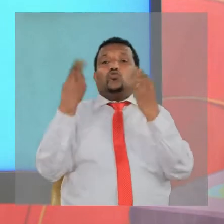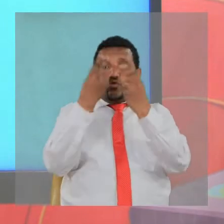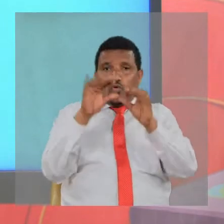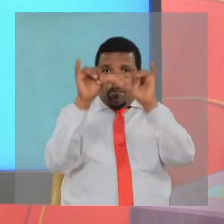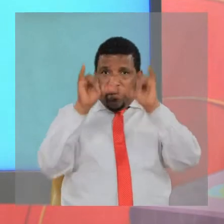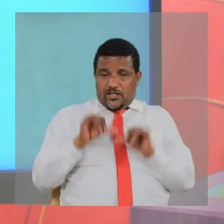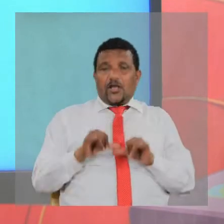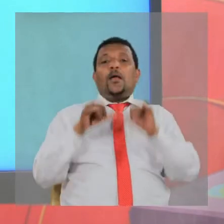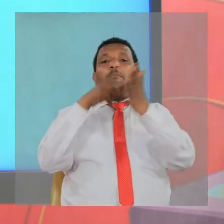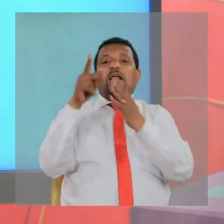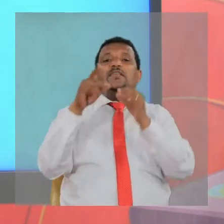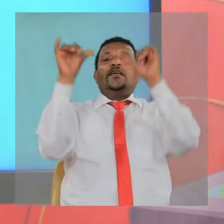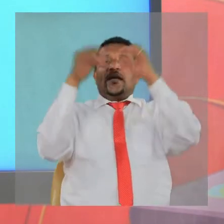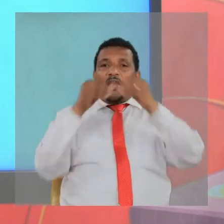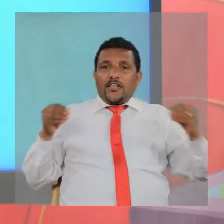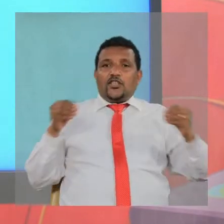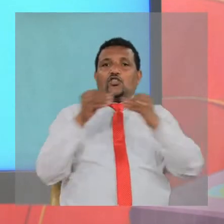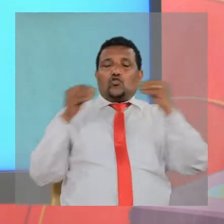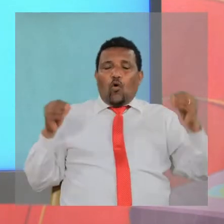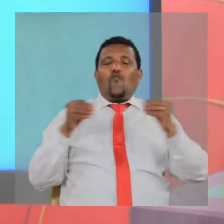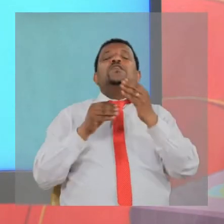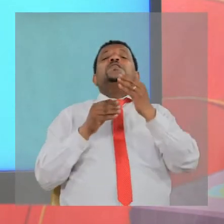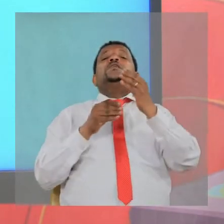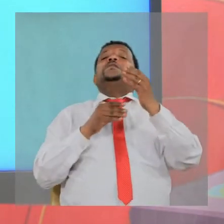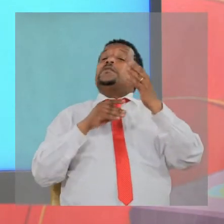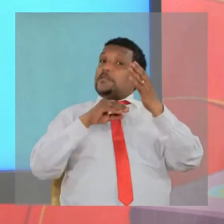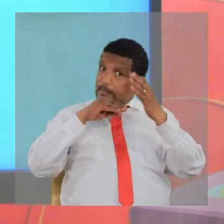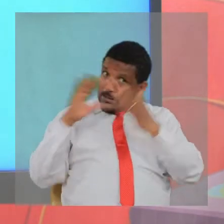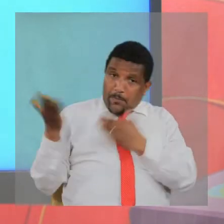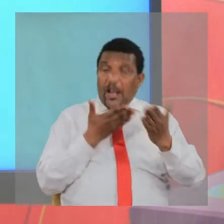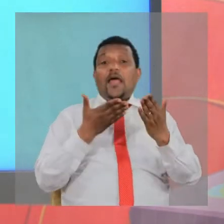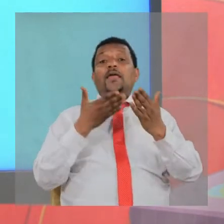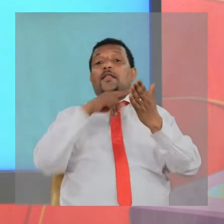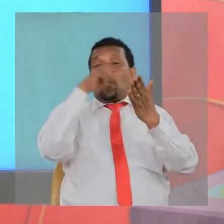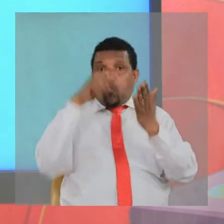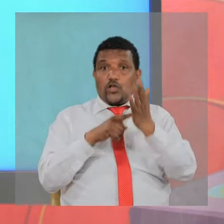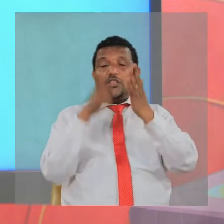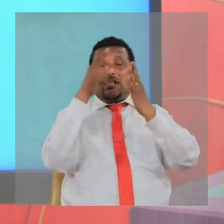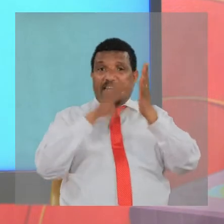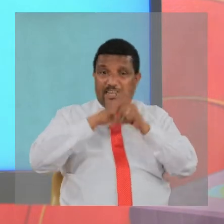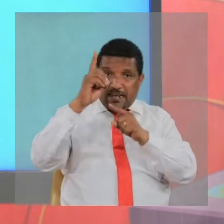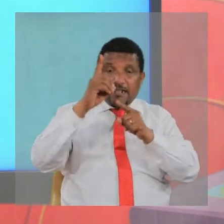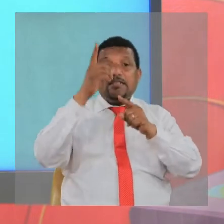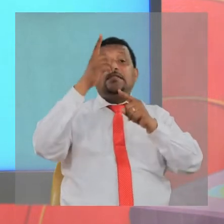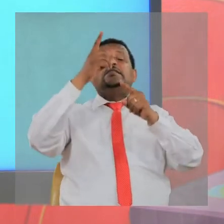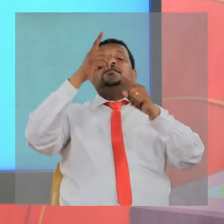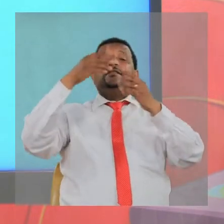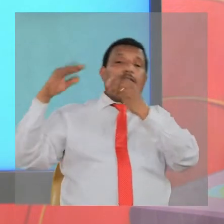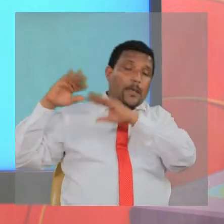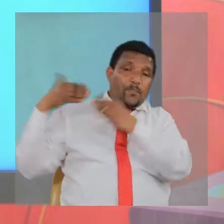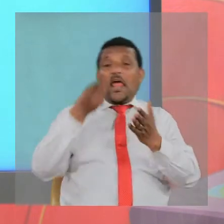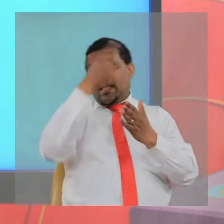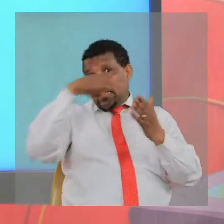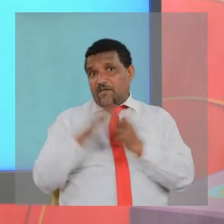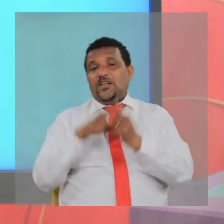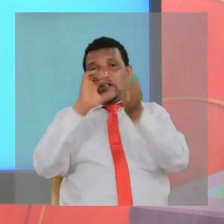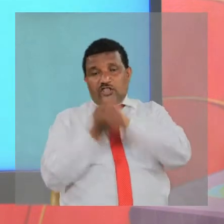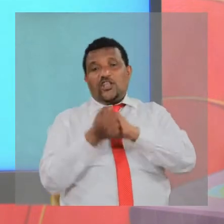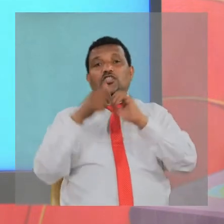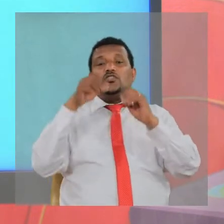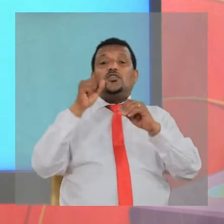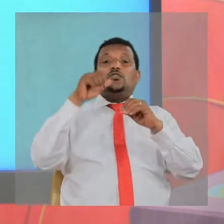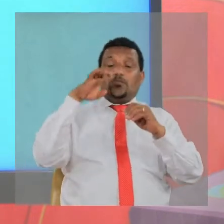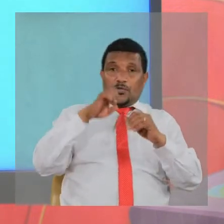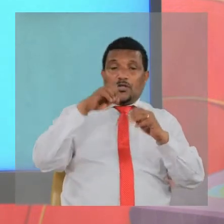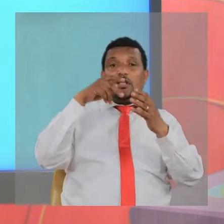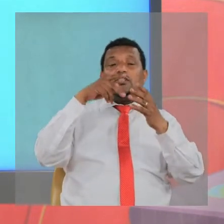measure price elasticity of supply at a point on a linear supply curve, and it is calculated by dividing the change in Q for the change in P